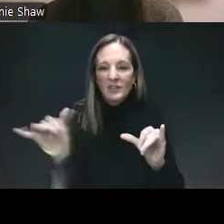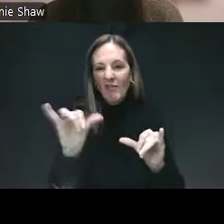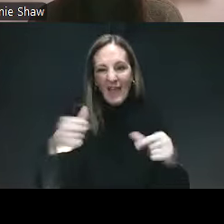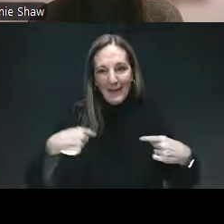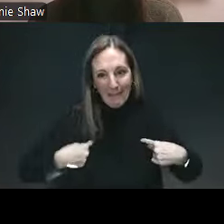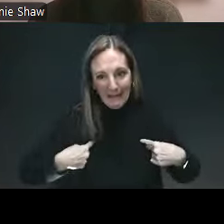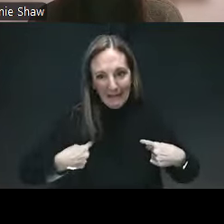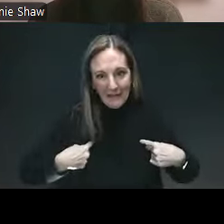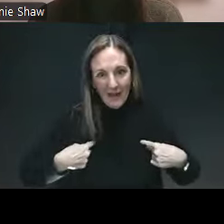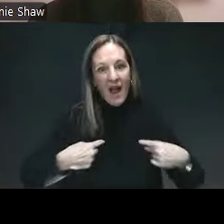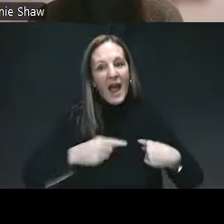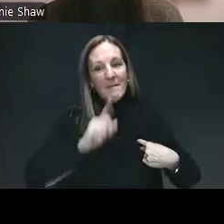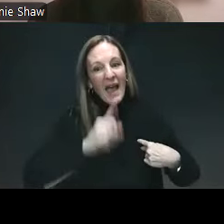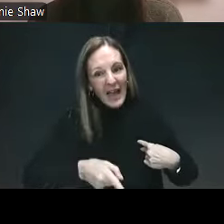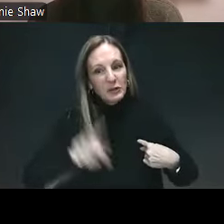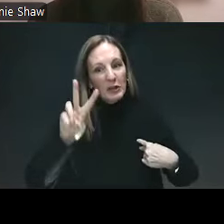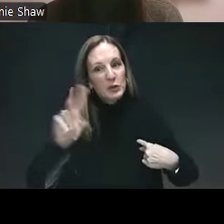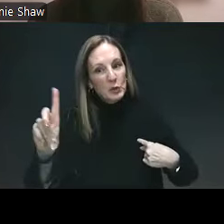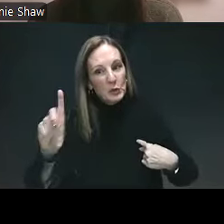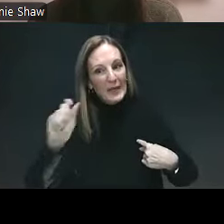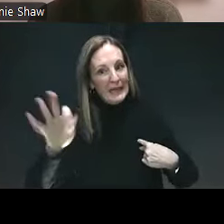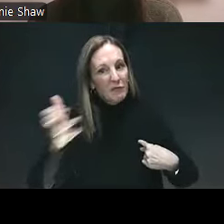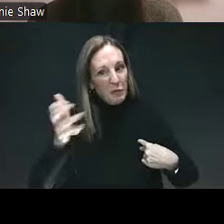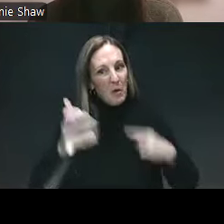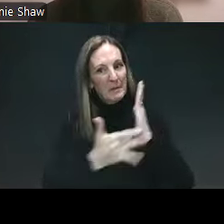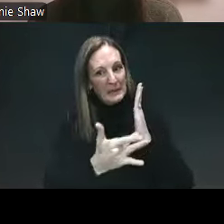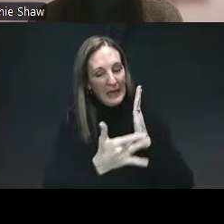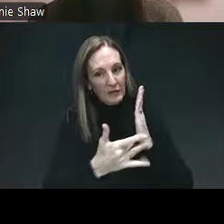I'm actually two-dimensional if you want to get technical about it.